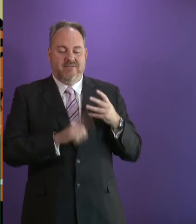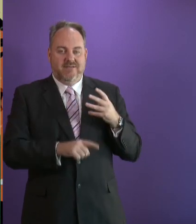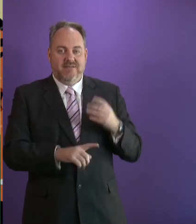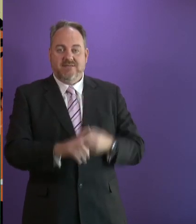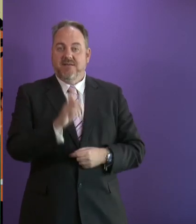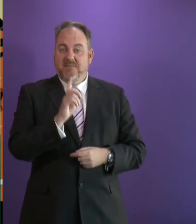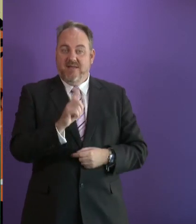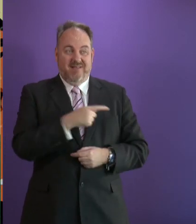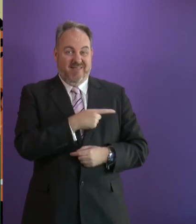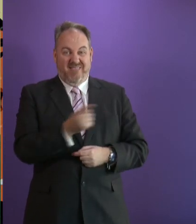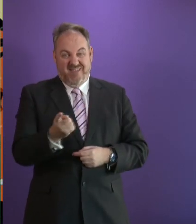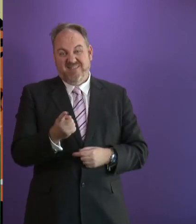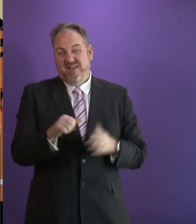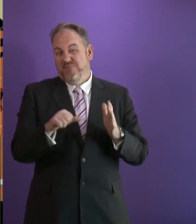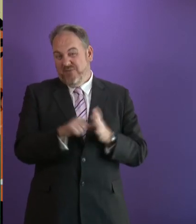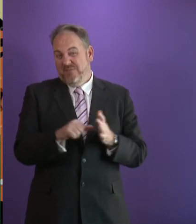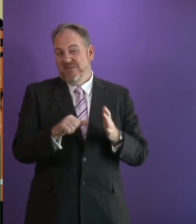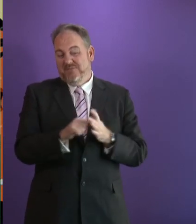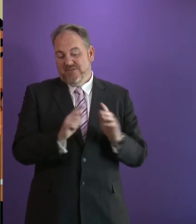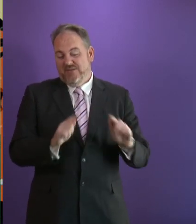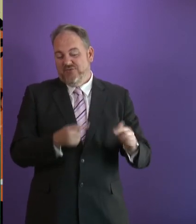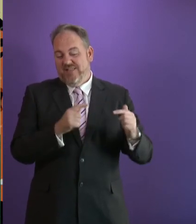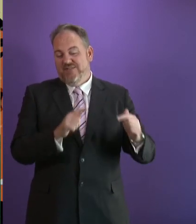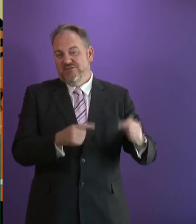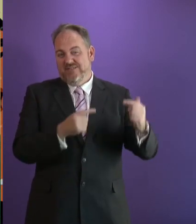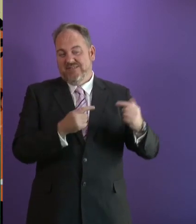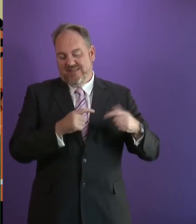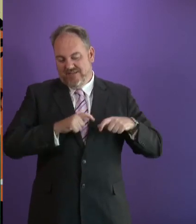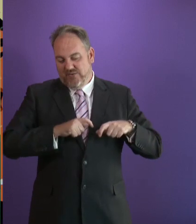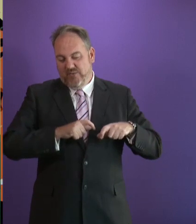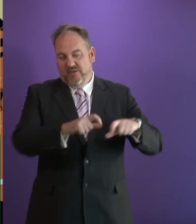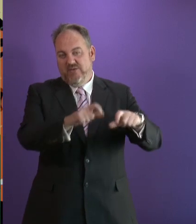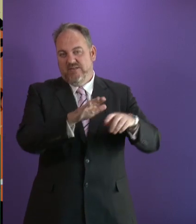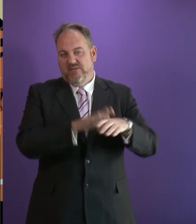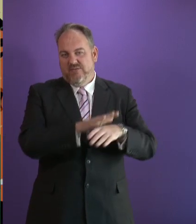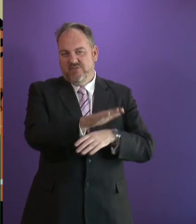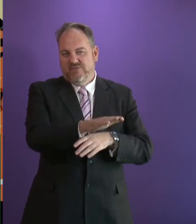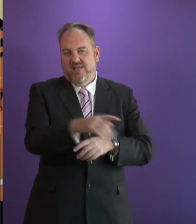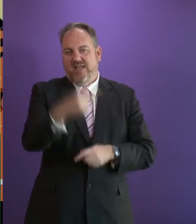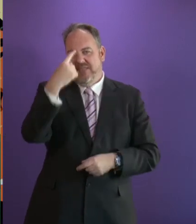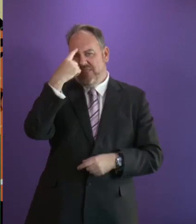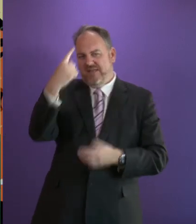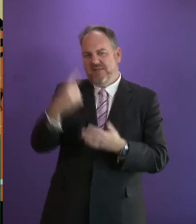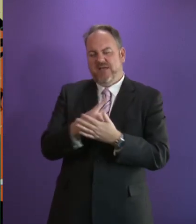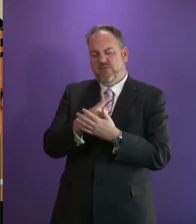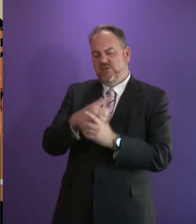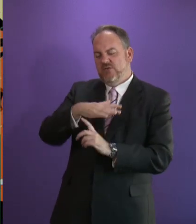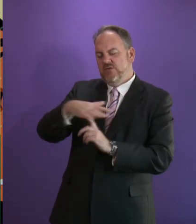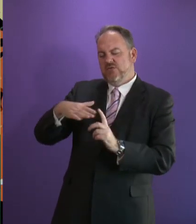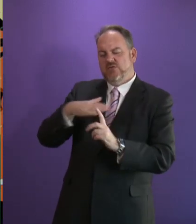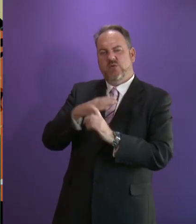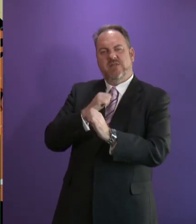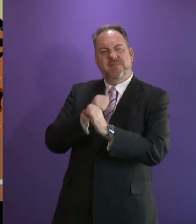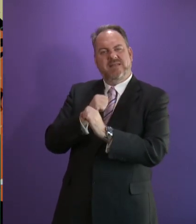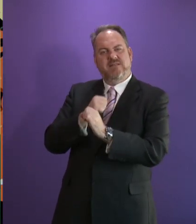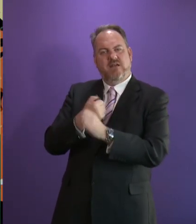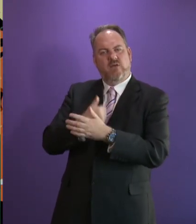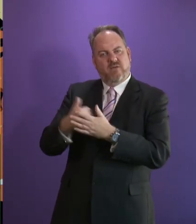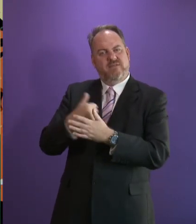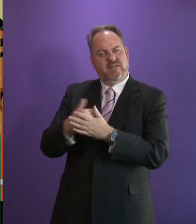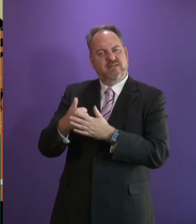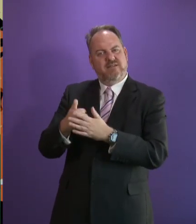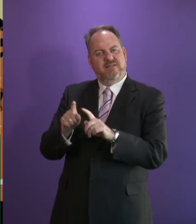These are ongoing challenges, aren't they? And I think that question kicked off with, is social media now a barrier to women getting involved? And I've no doubt at